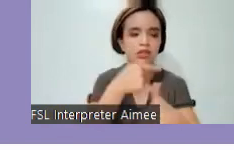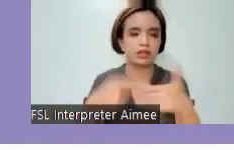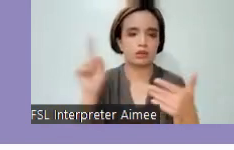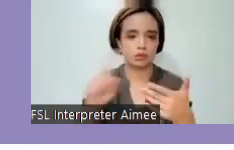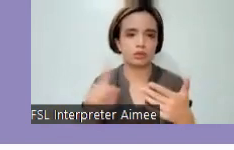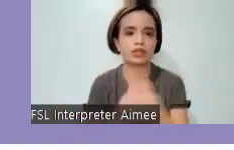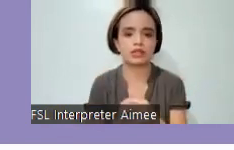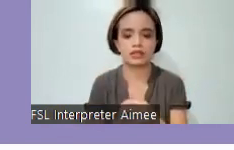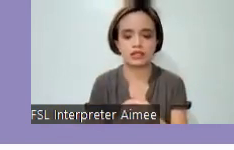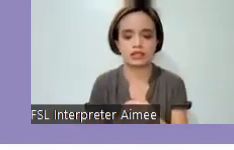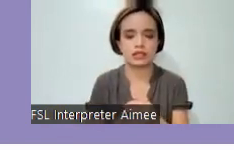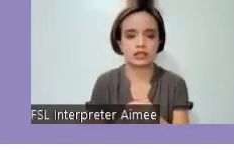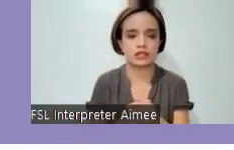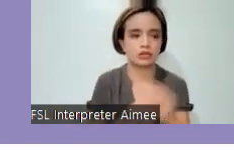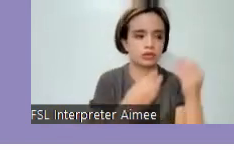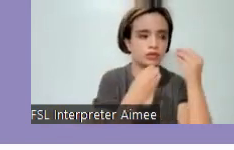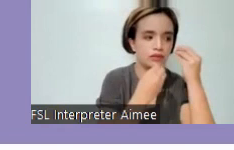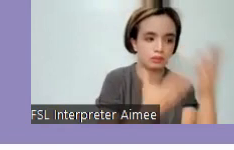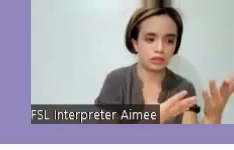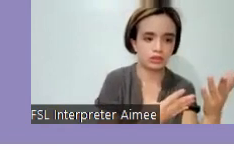reliable from misleading information.